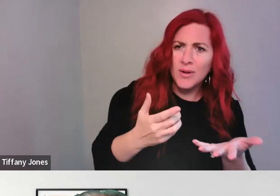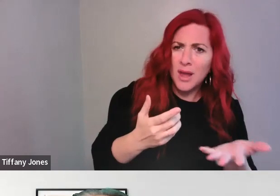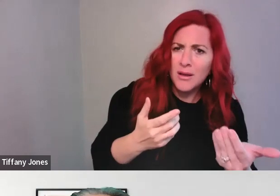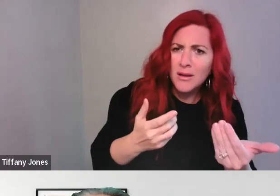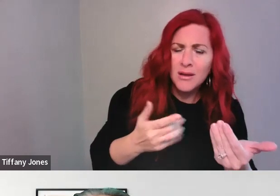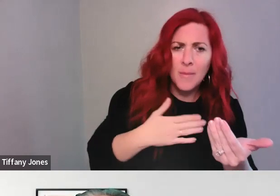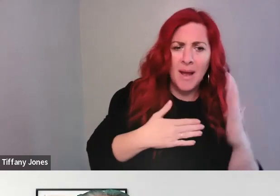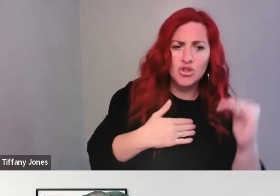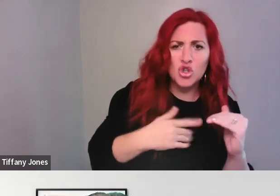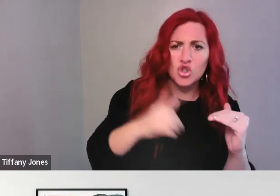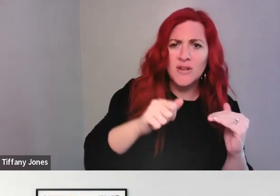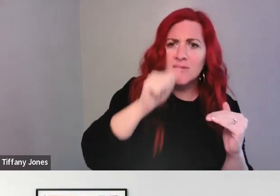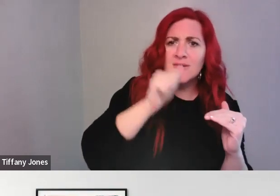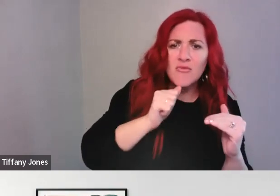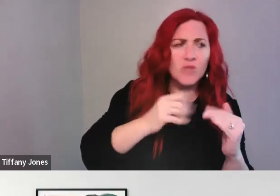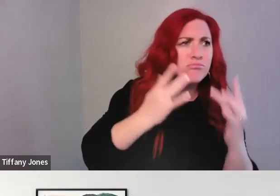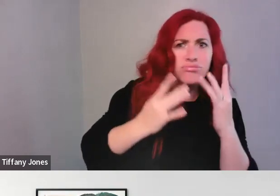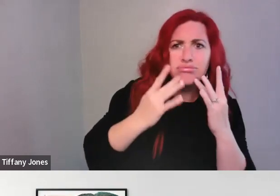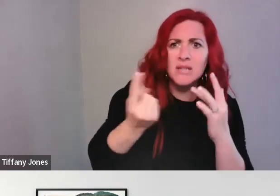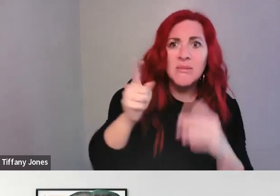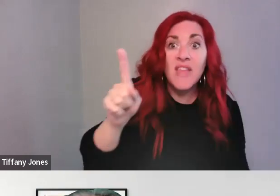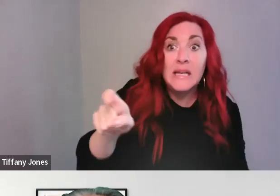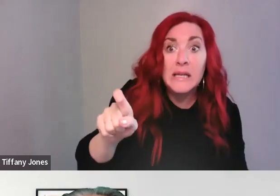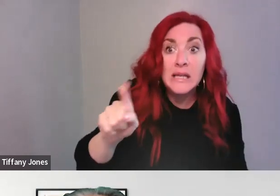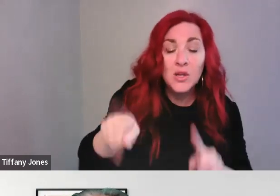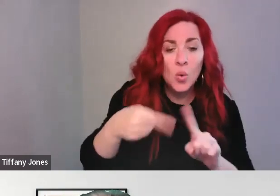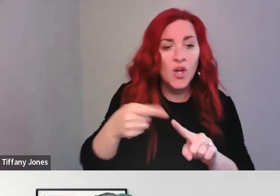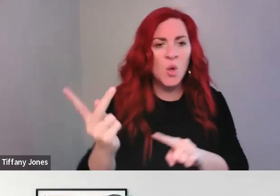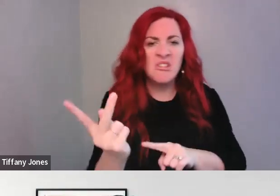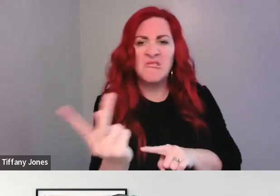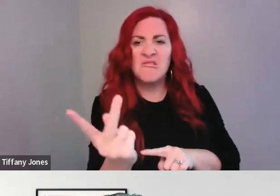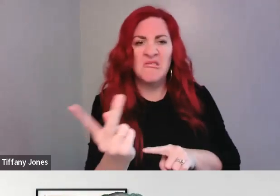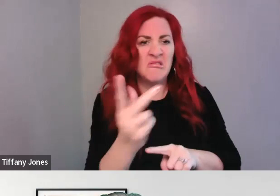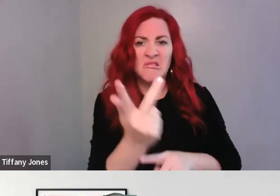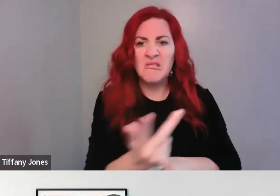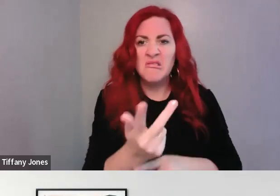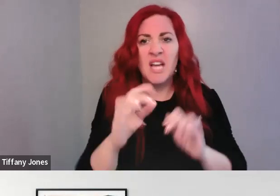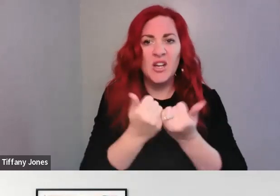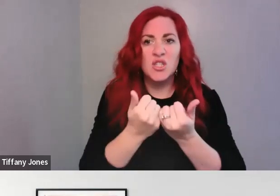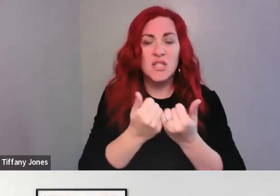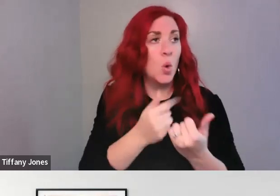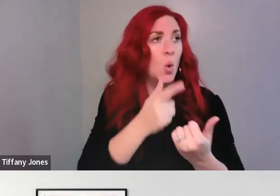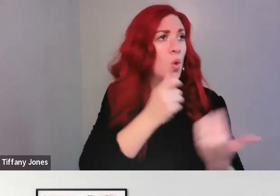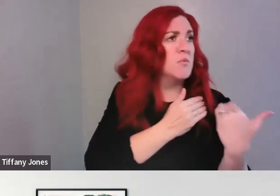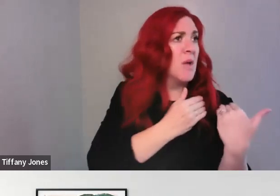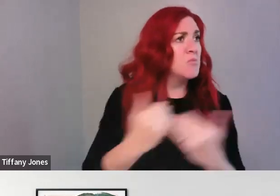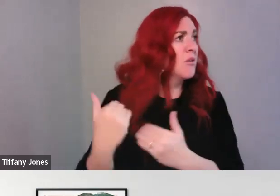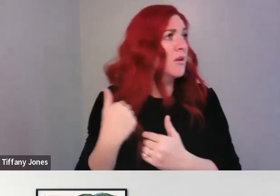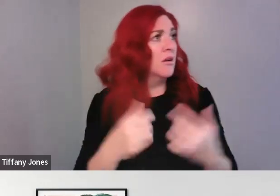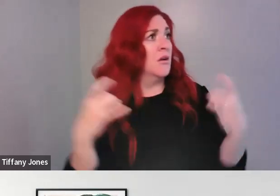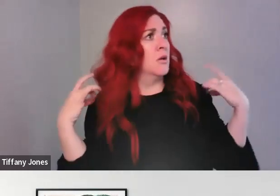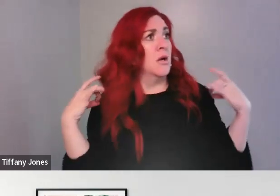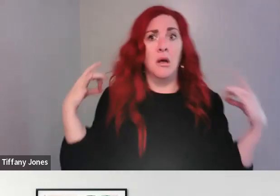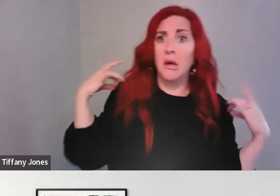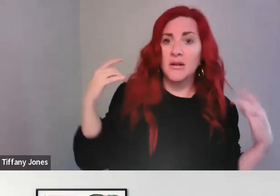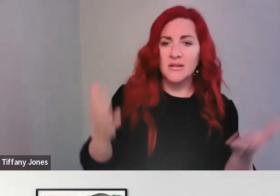not suffer or be deprived of something that they need, while you argue with other agencies about who's responsible for funding it. At the end